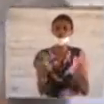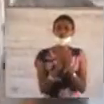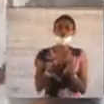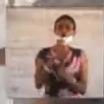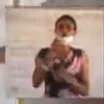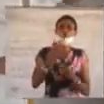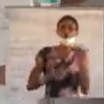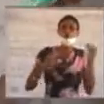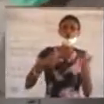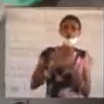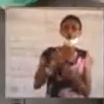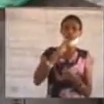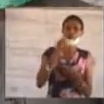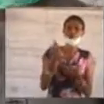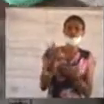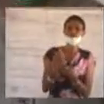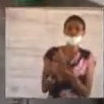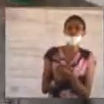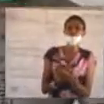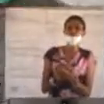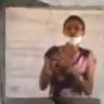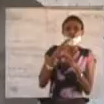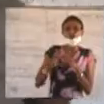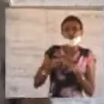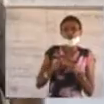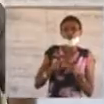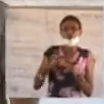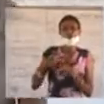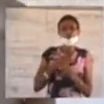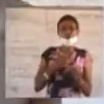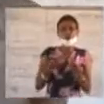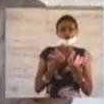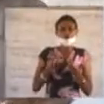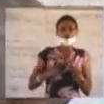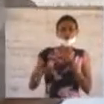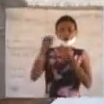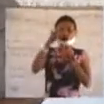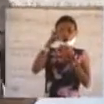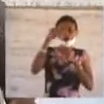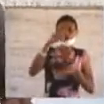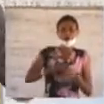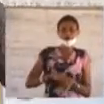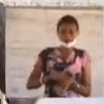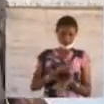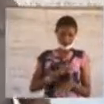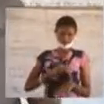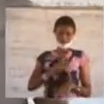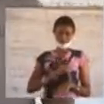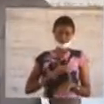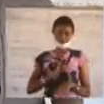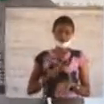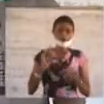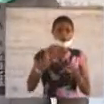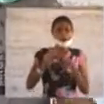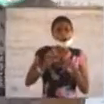highlighted are the causes of drug abuse. I'm sure you are following, and I'm sure you are